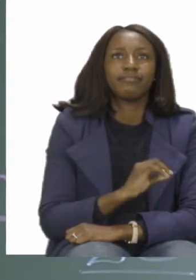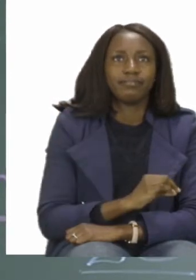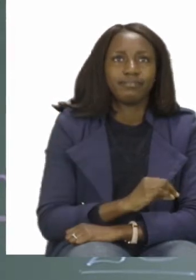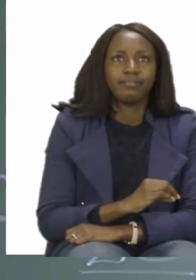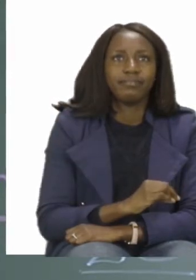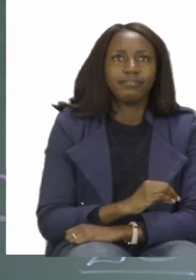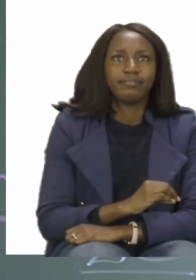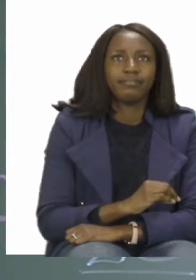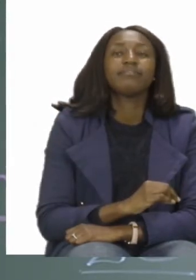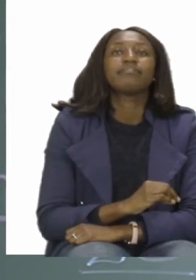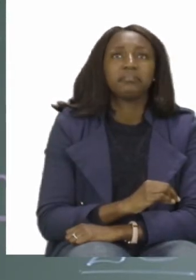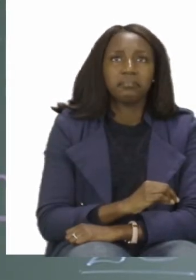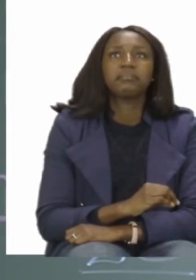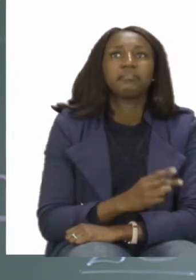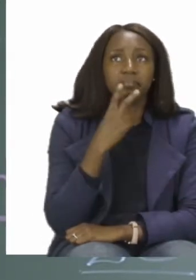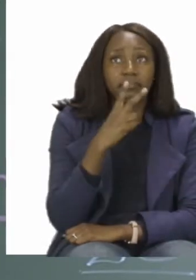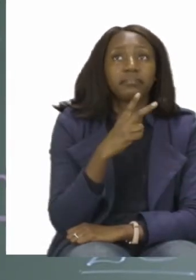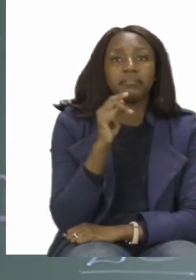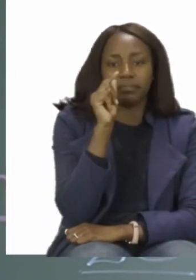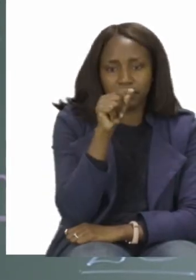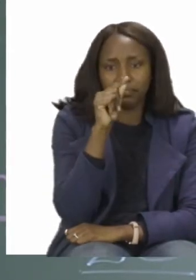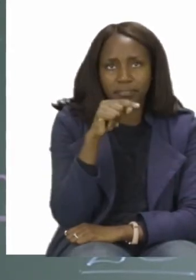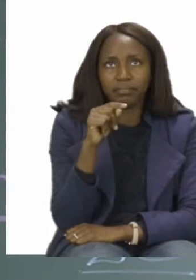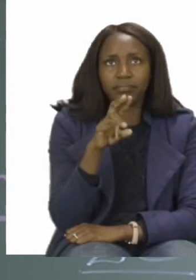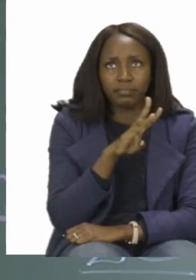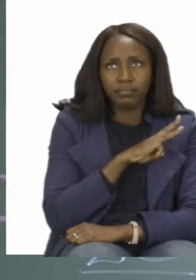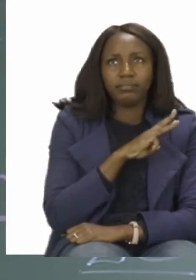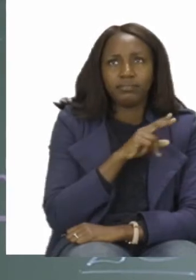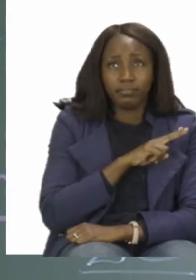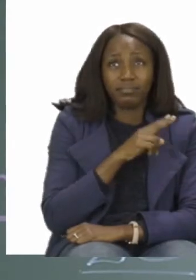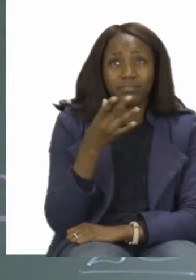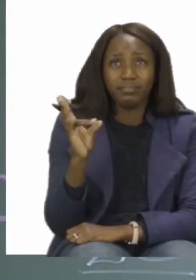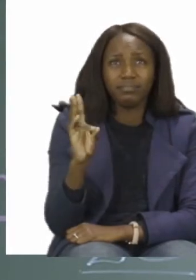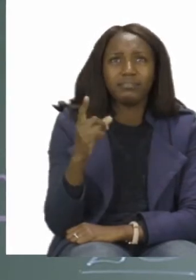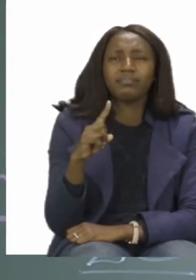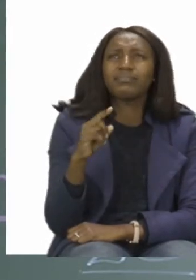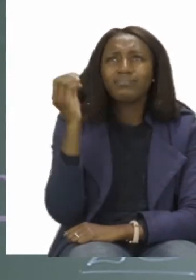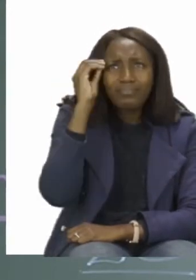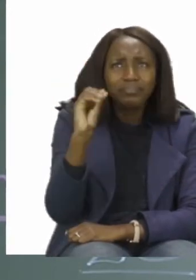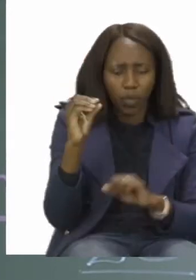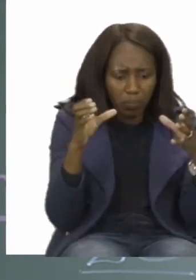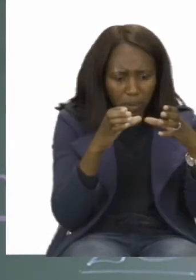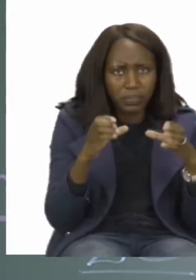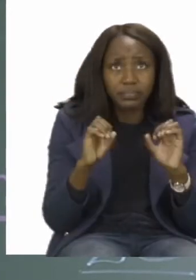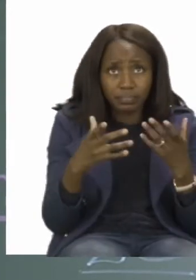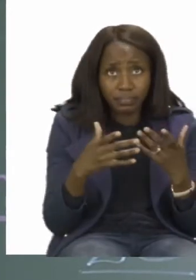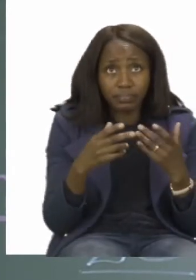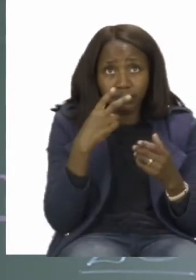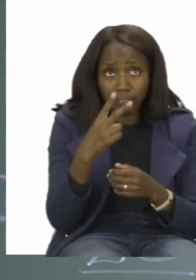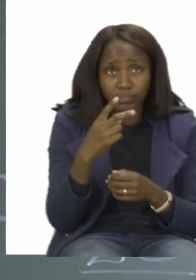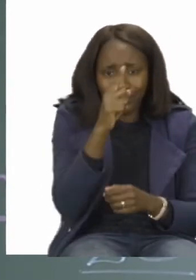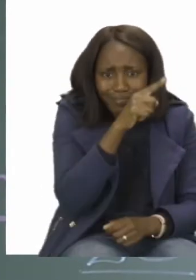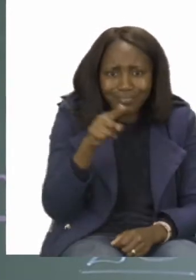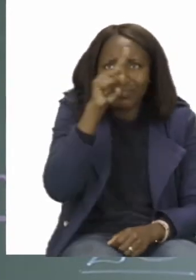27. So we counted 27. But we still don't know how many groups we have. So let's see.